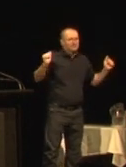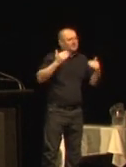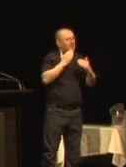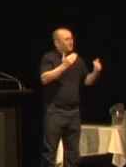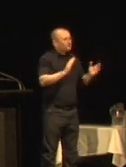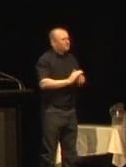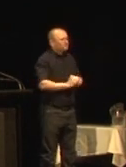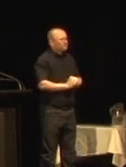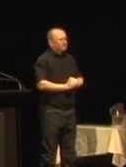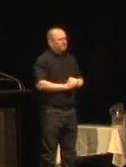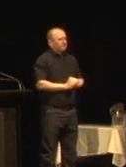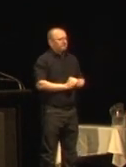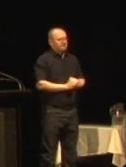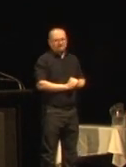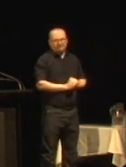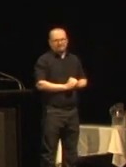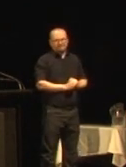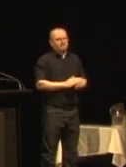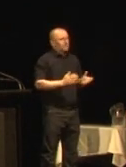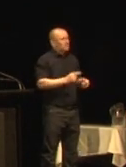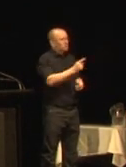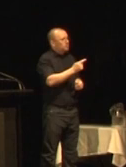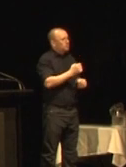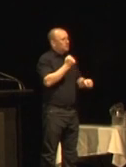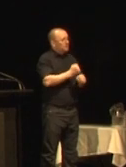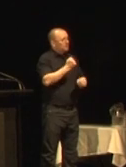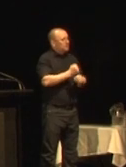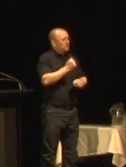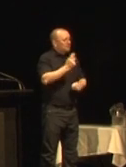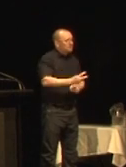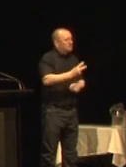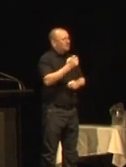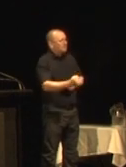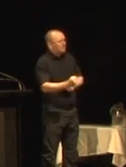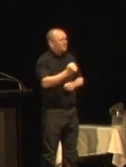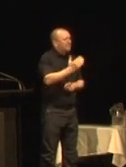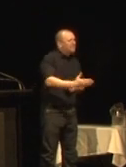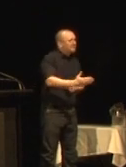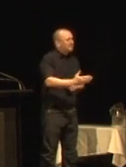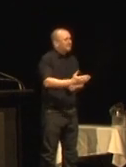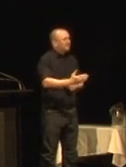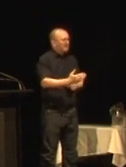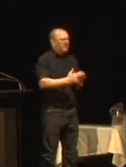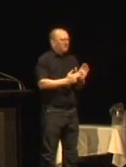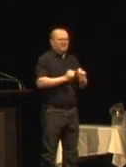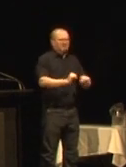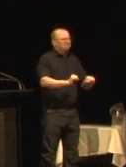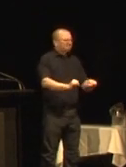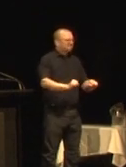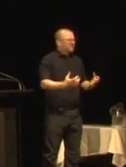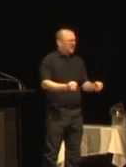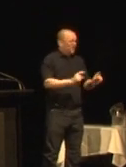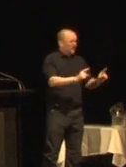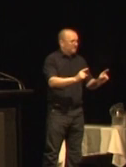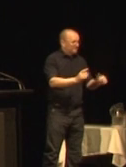So let's play. Do you do rock, paper, scissors here? I think you do. I think I've already played a couple games here. So here's what we're going to do.